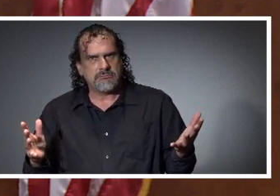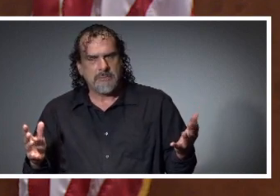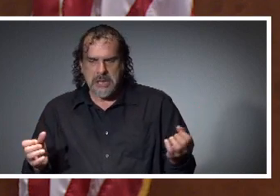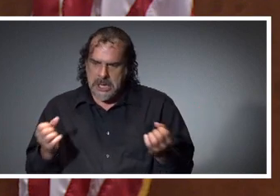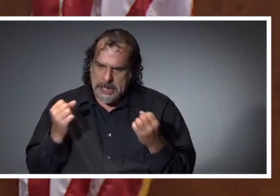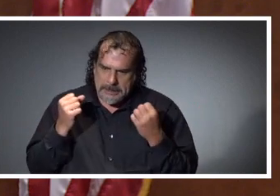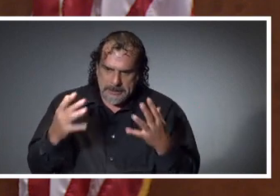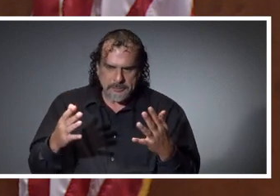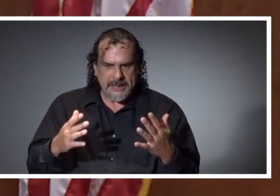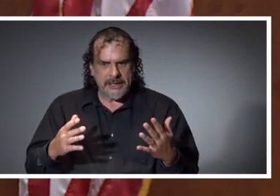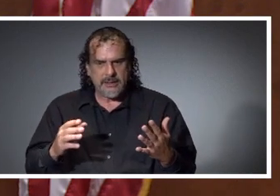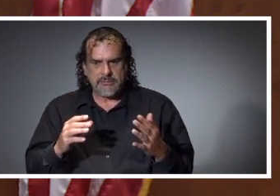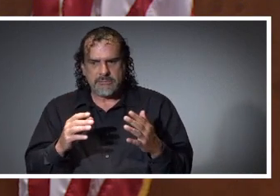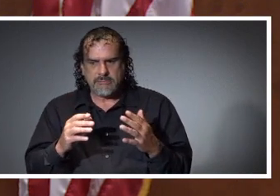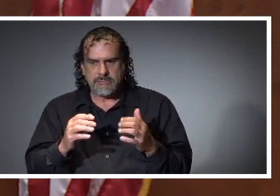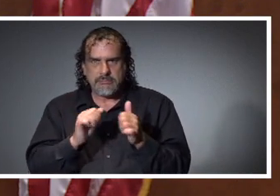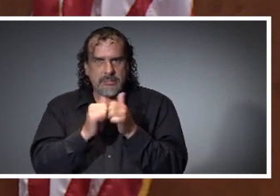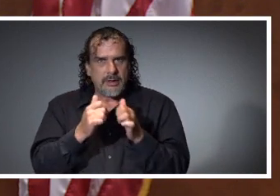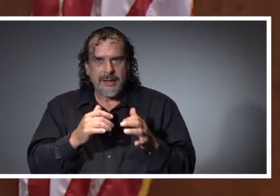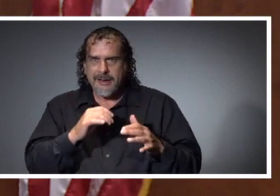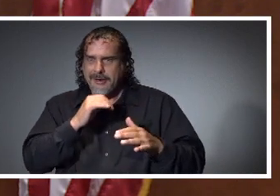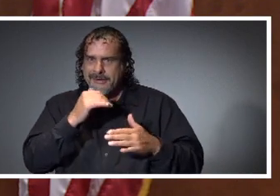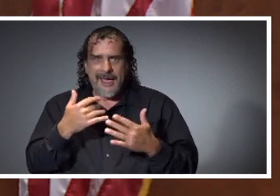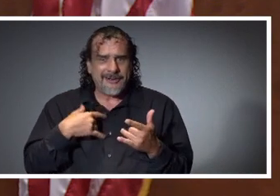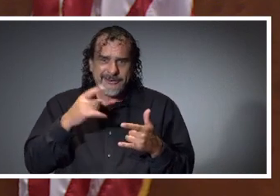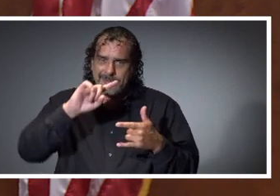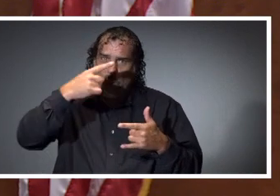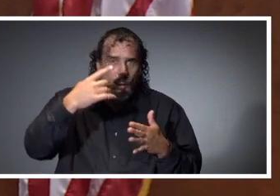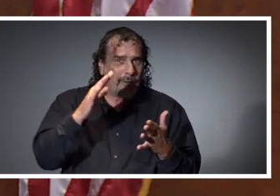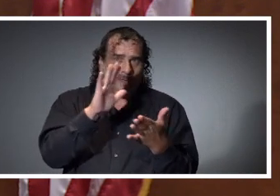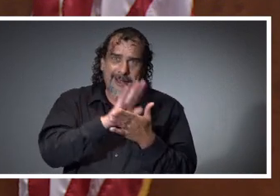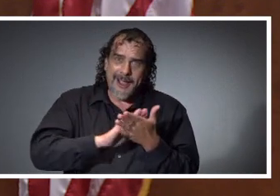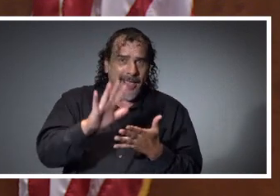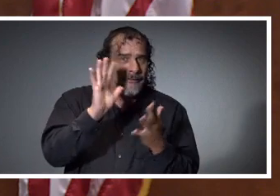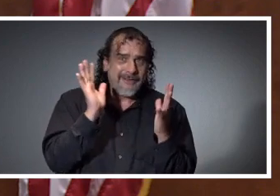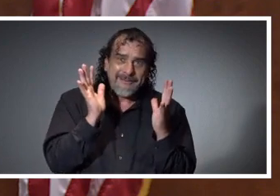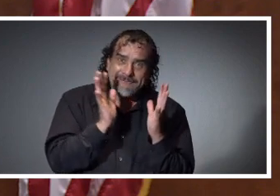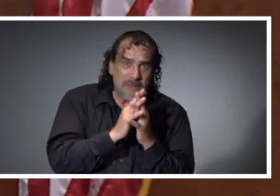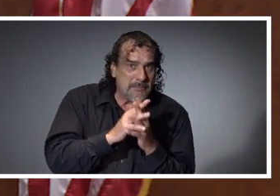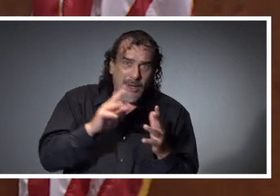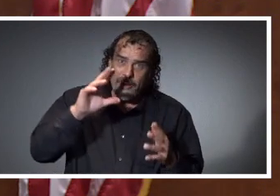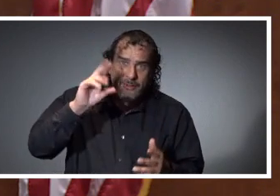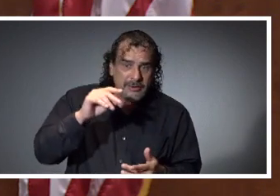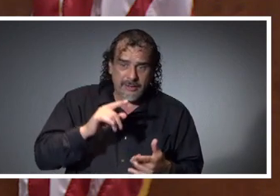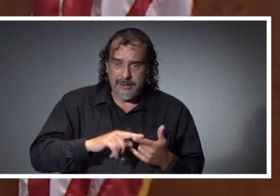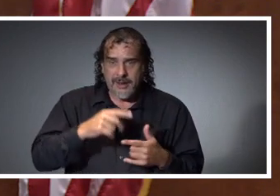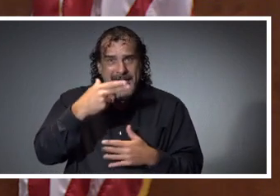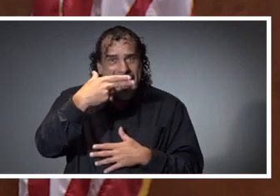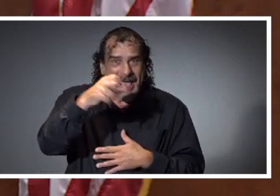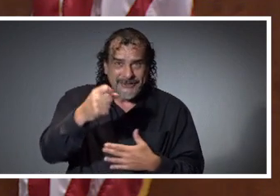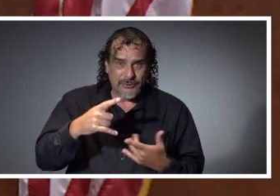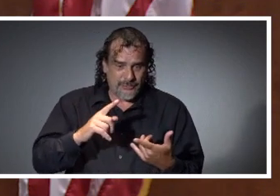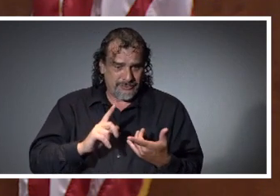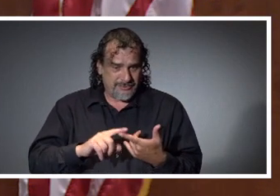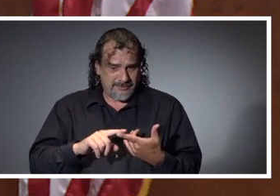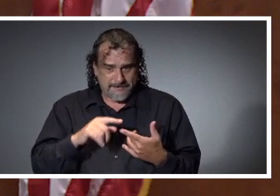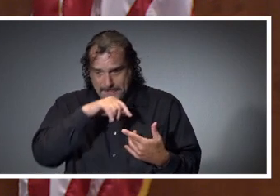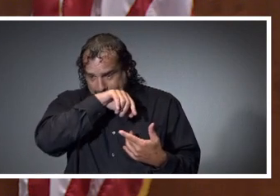kids, and by the way, it's not limited just to college football. There are many kids in high school